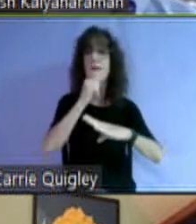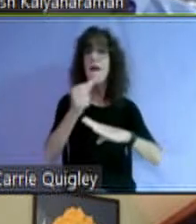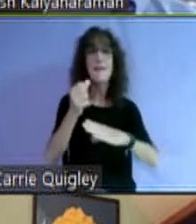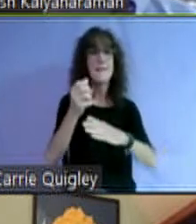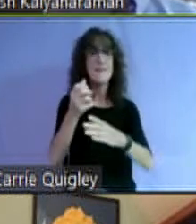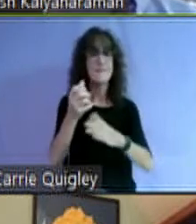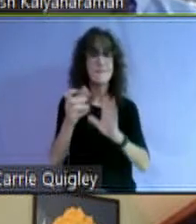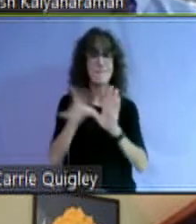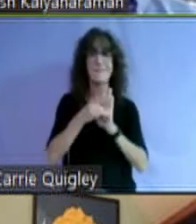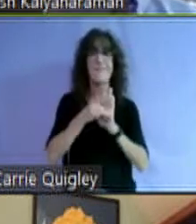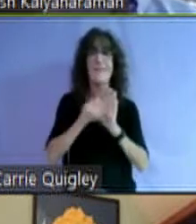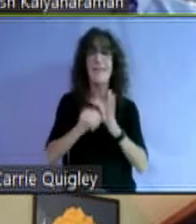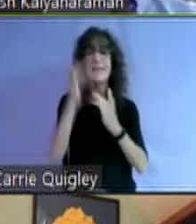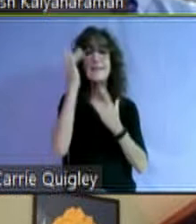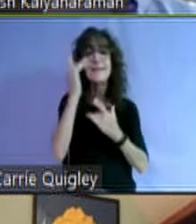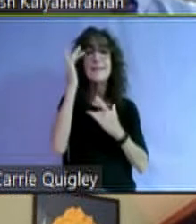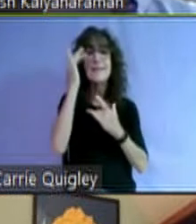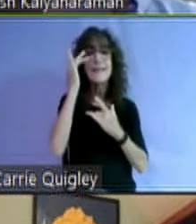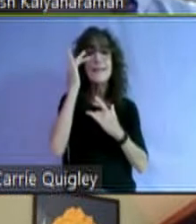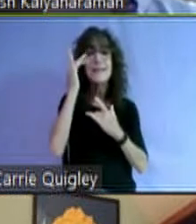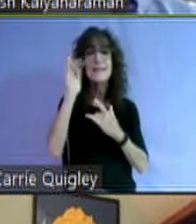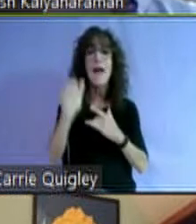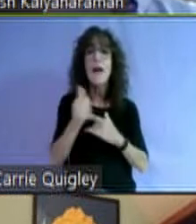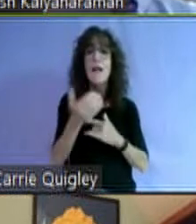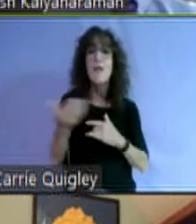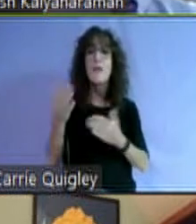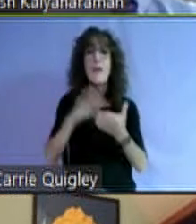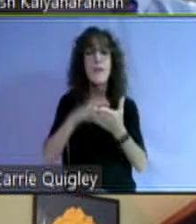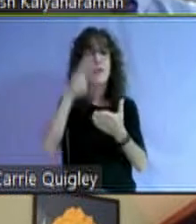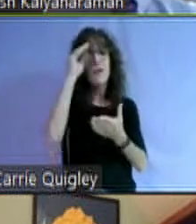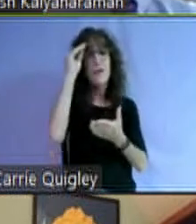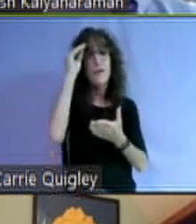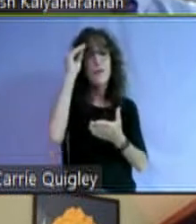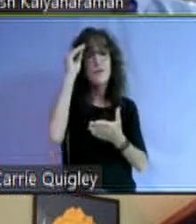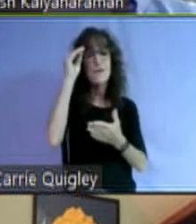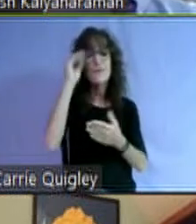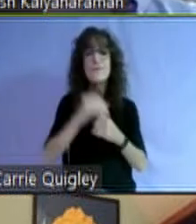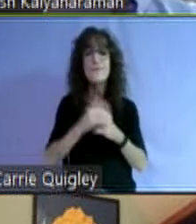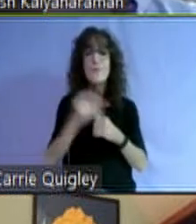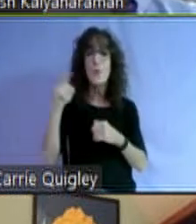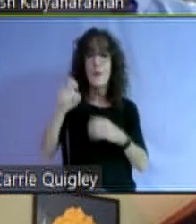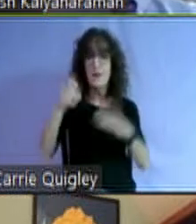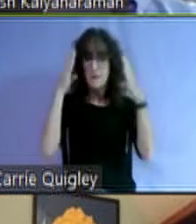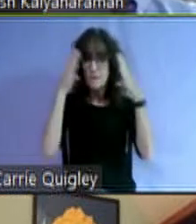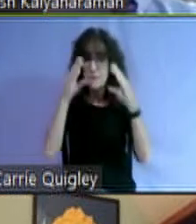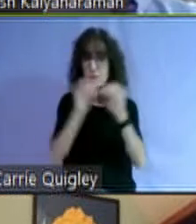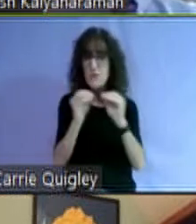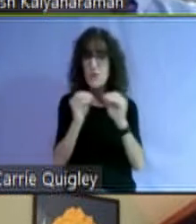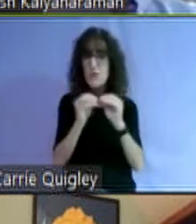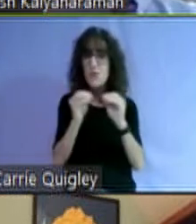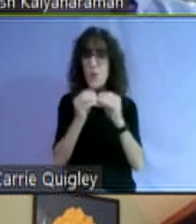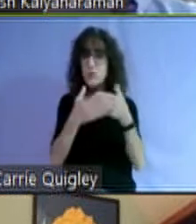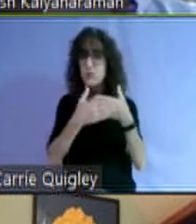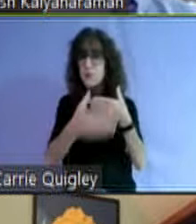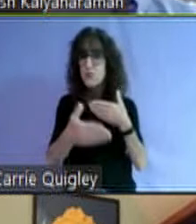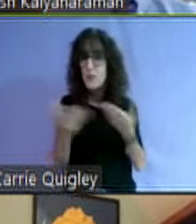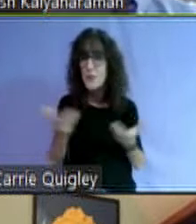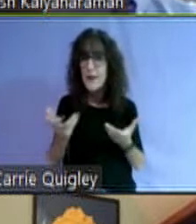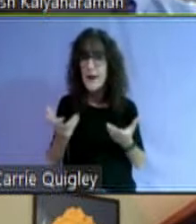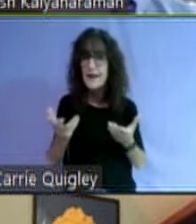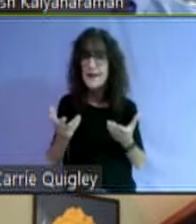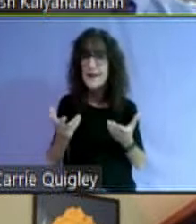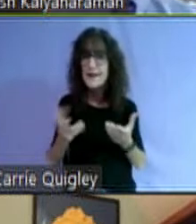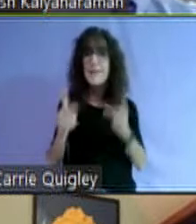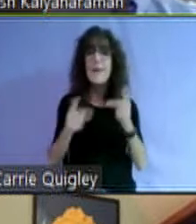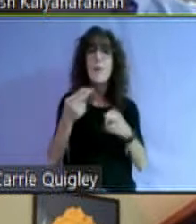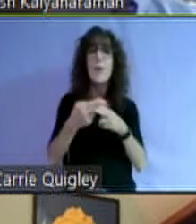with. I think another thing that we're learning and that we need to pay more attention to going forward are the folks we